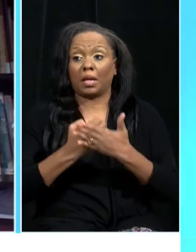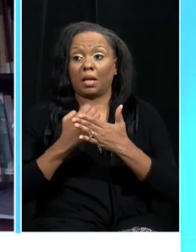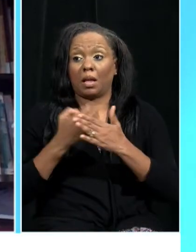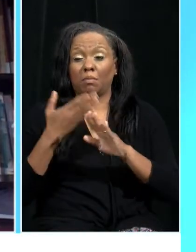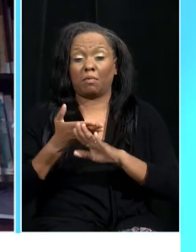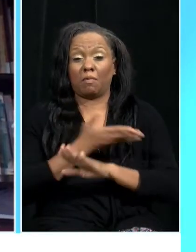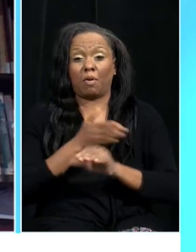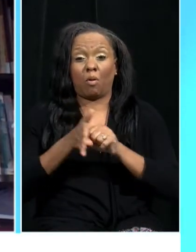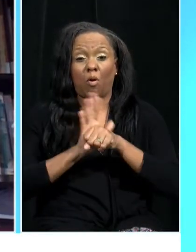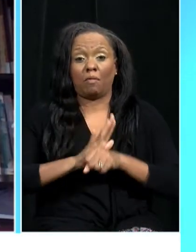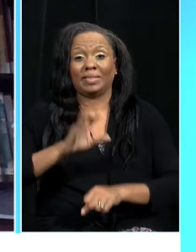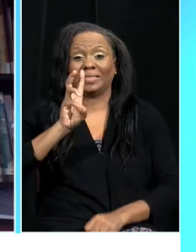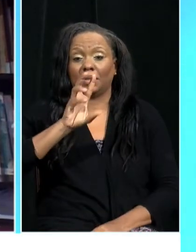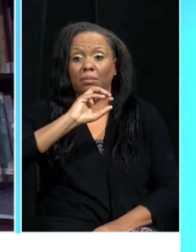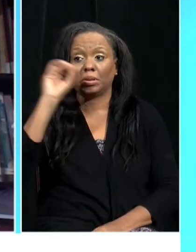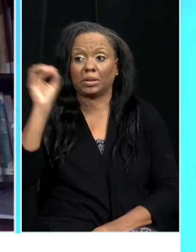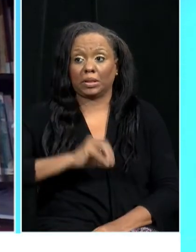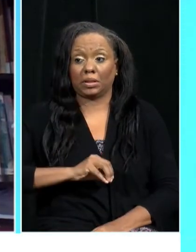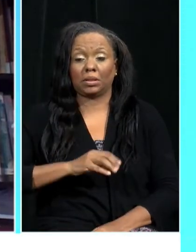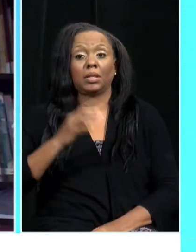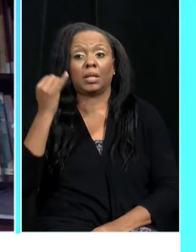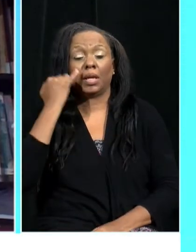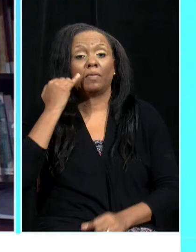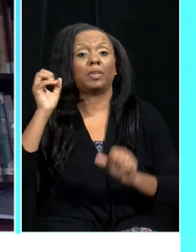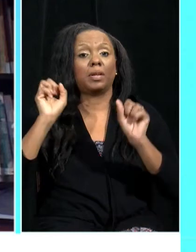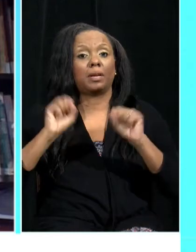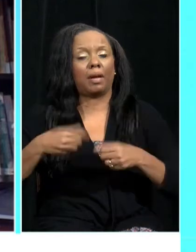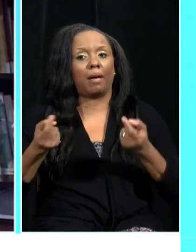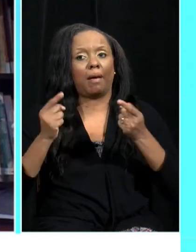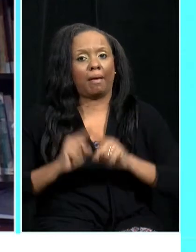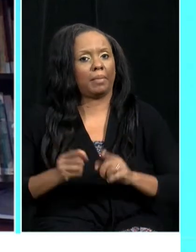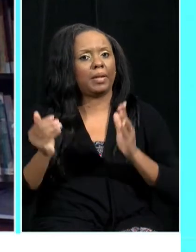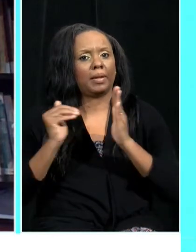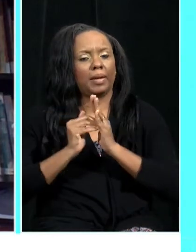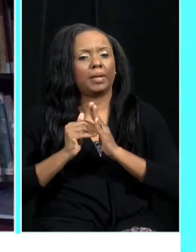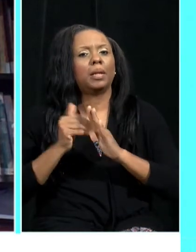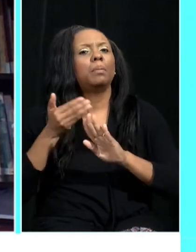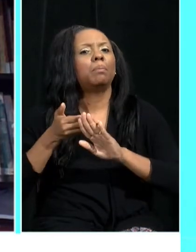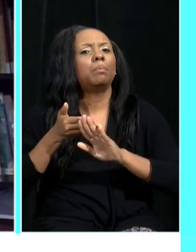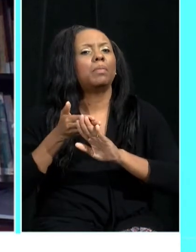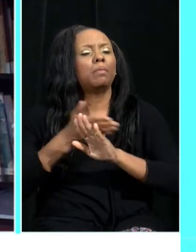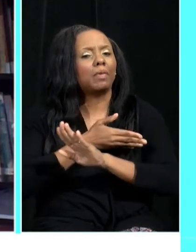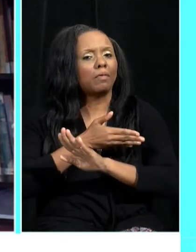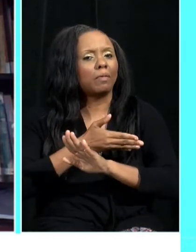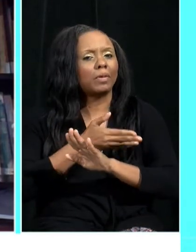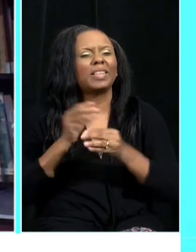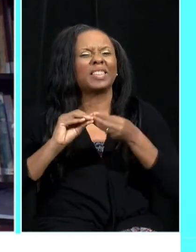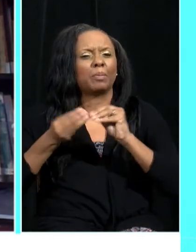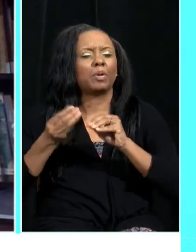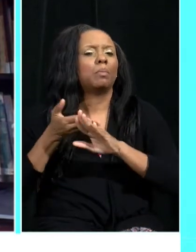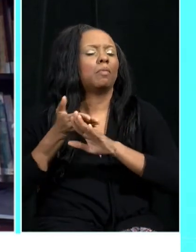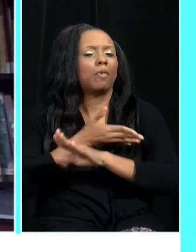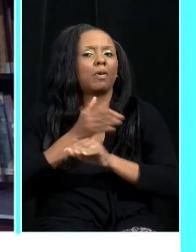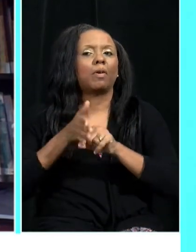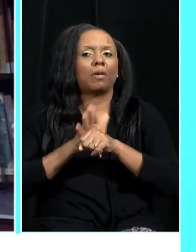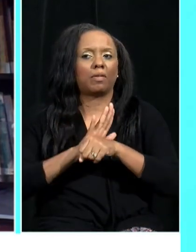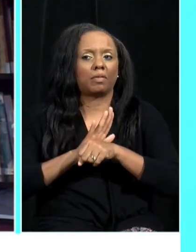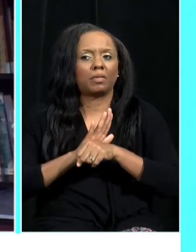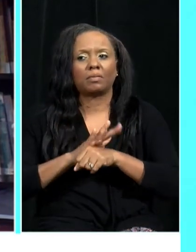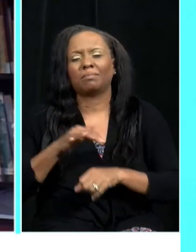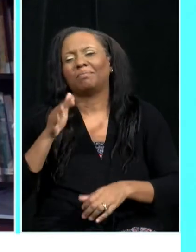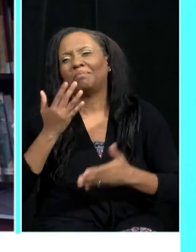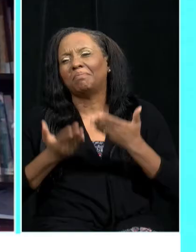the 6% primary surplus, if you can get back to that pre-COVID level, you could probably achieve it with something or with